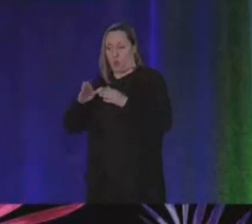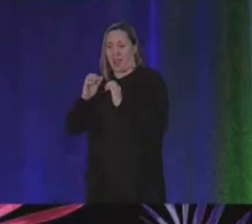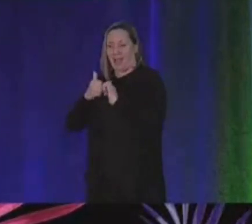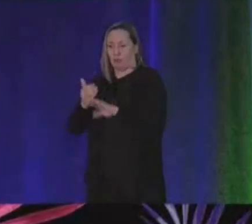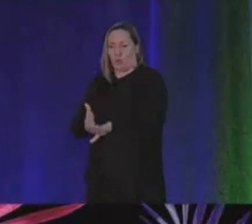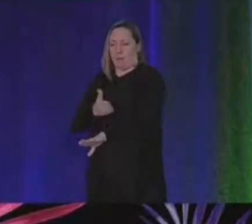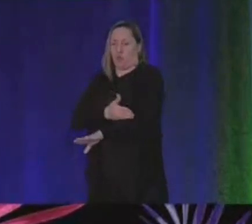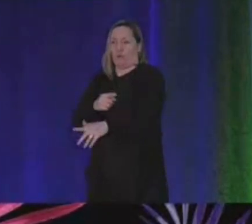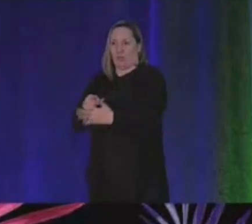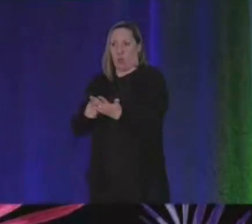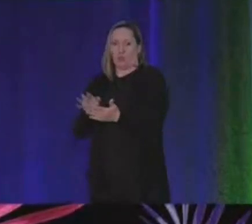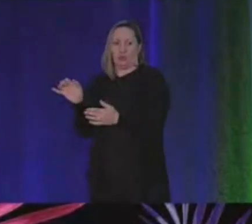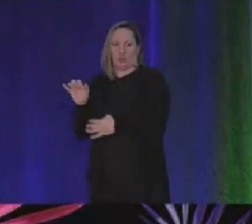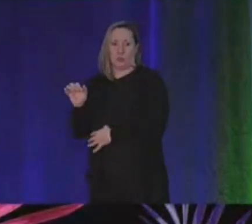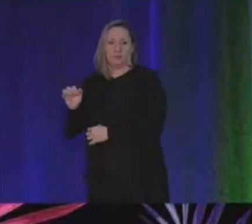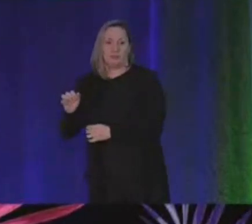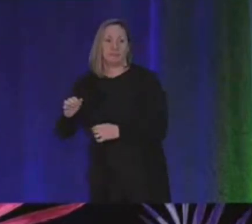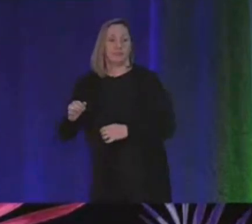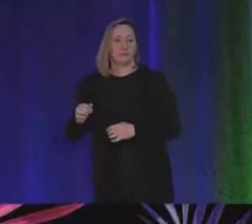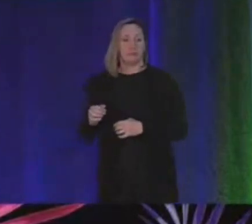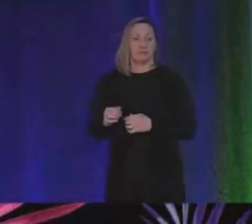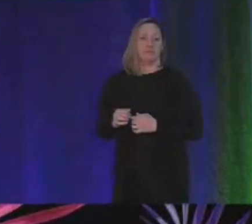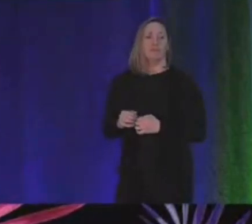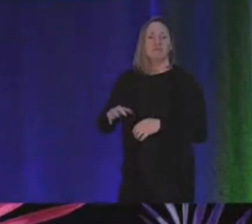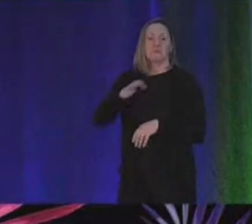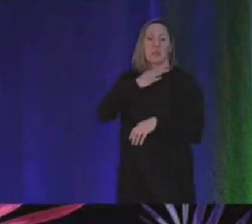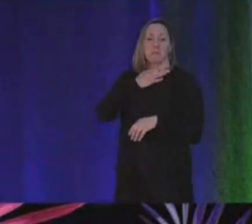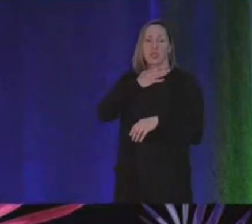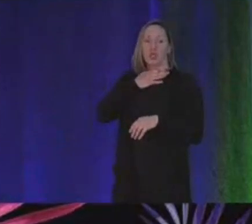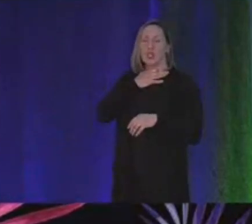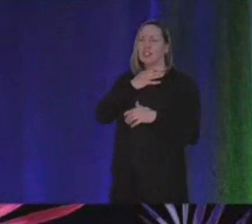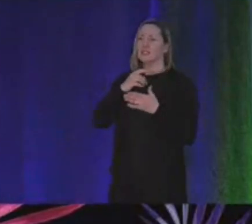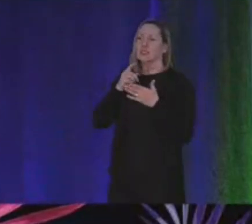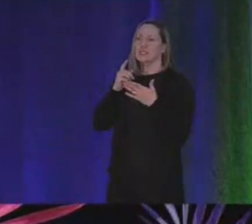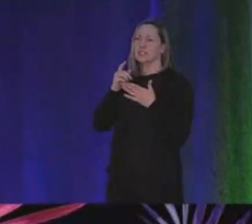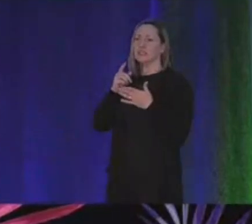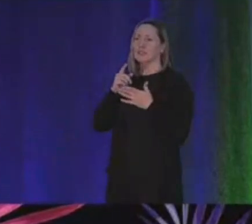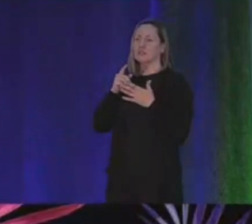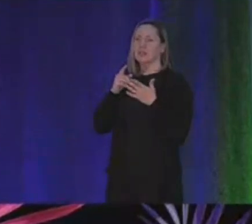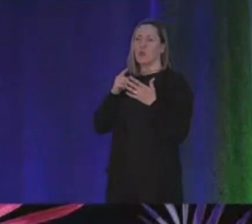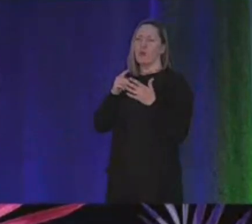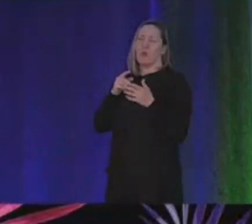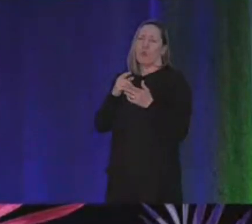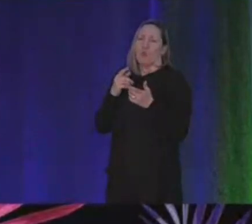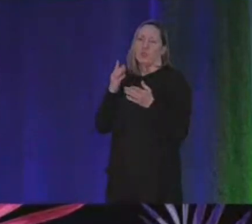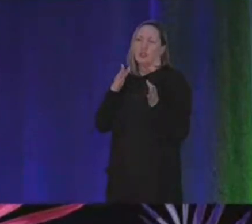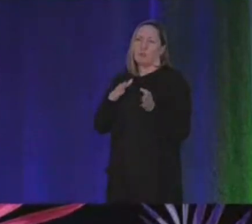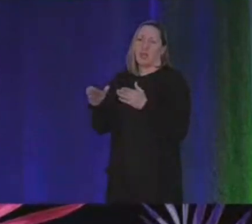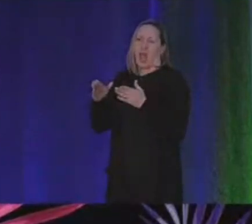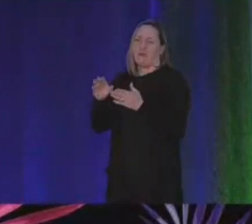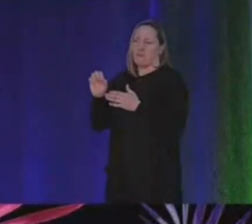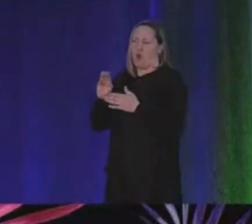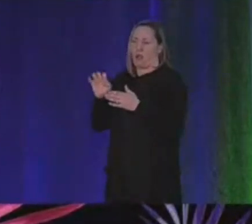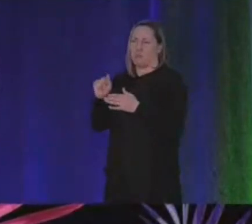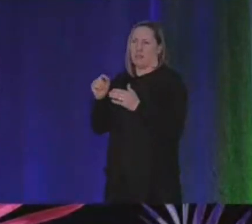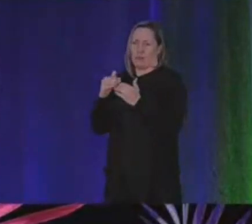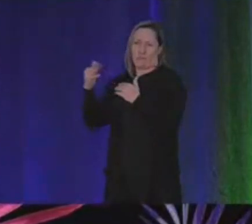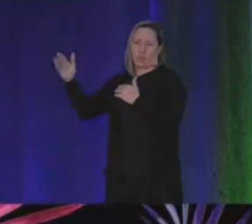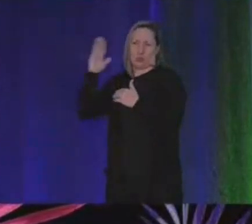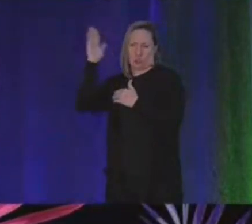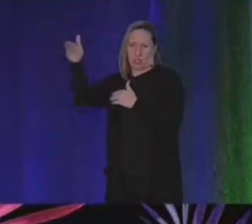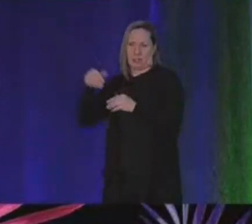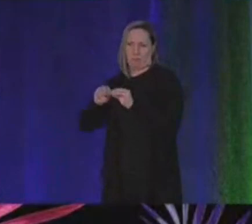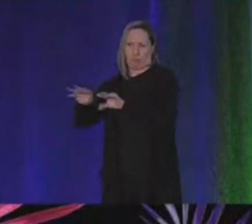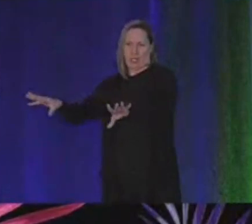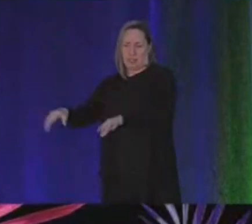too. And I'm so curious, what's on the roadmap of Omlet for the future releases? Yeah, great